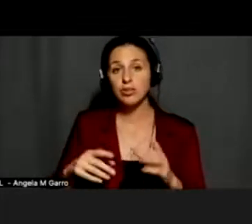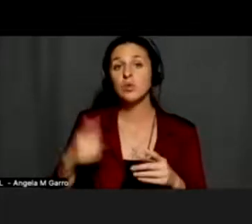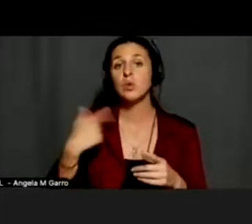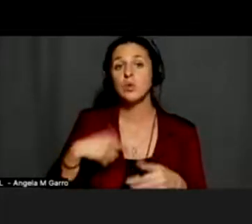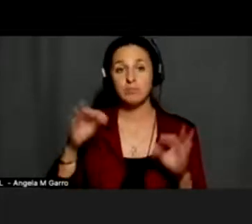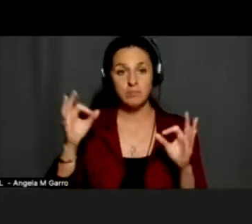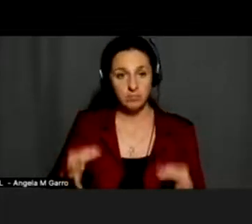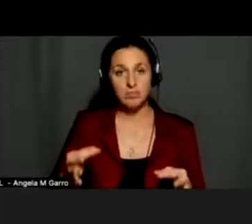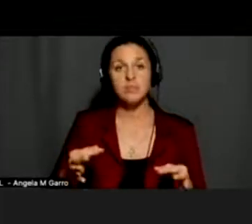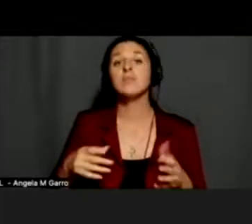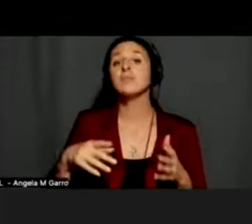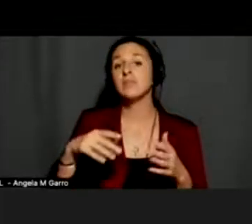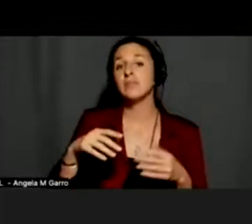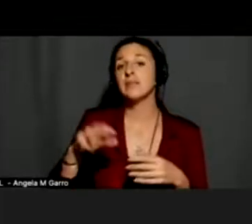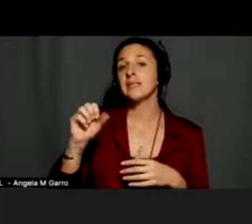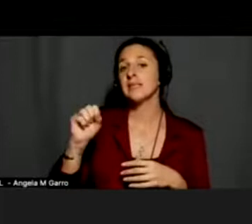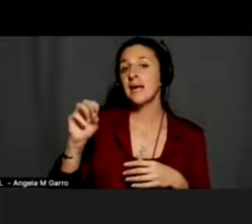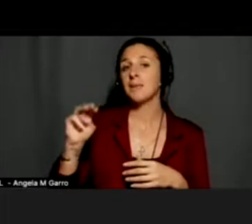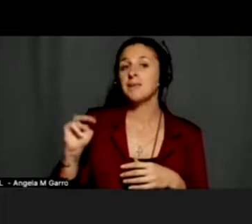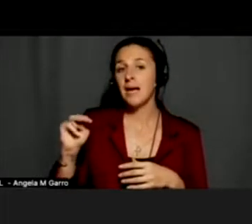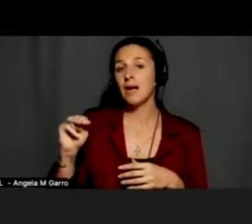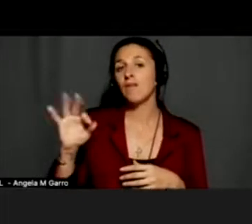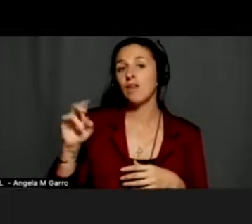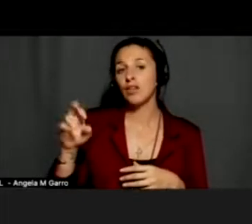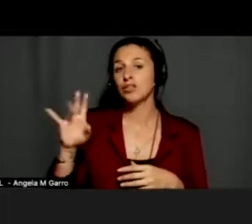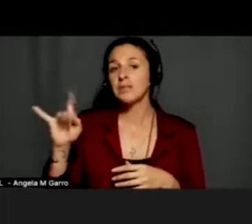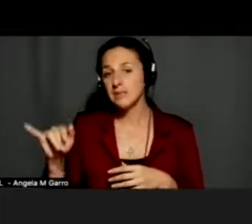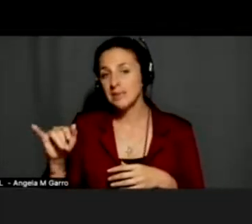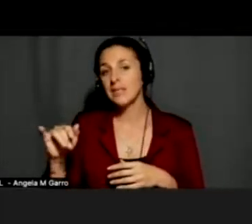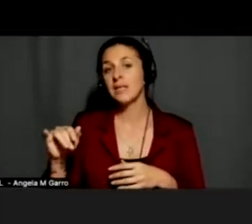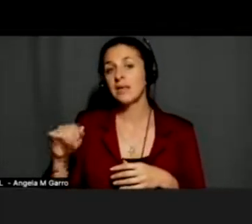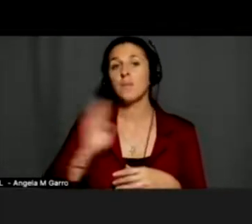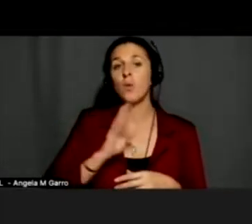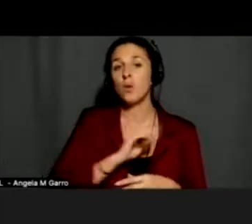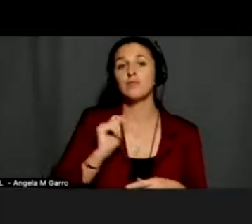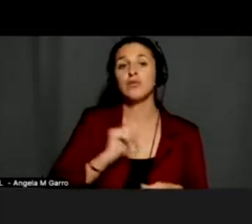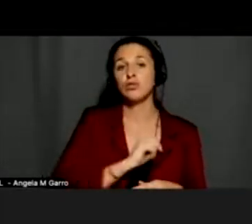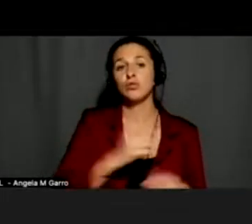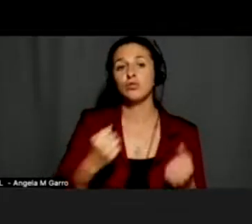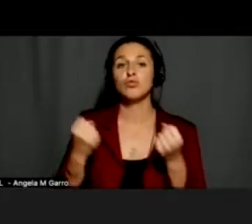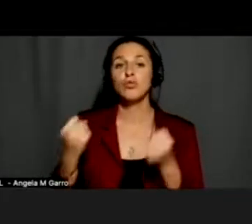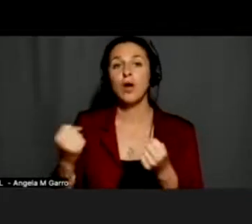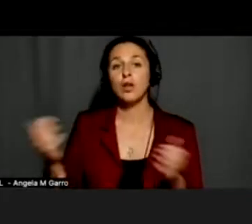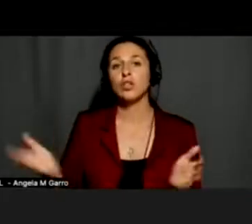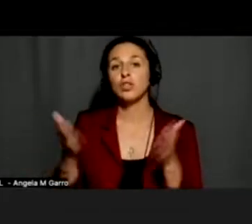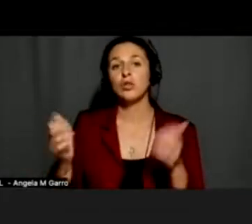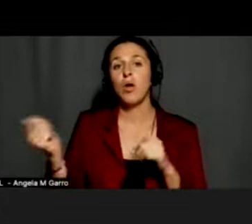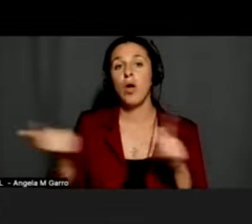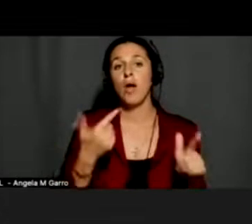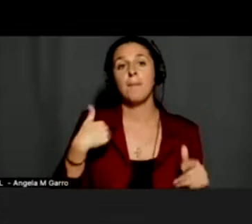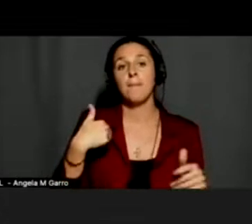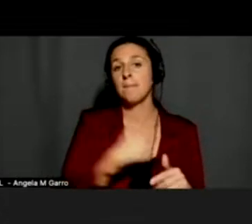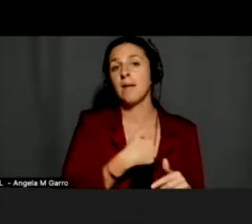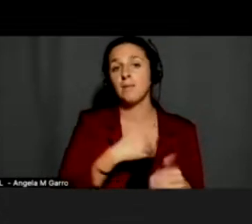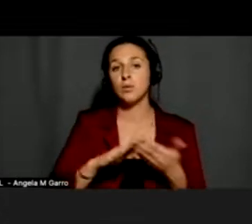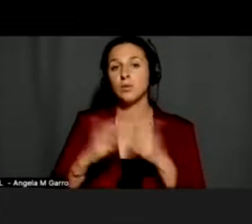the San Mateo-Foster City School District Board of Trustees strongly encourages all members of our community to join them in